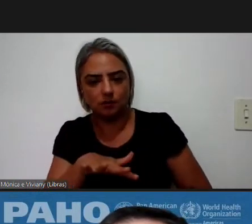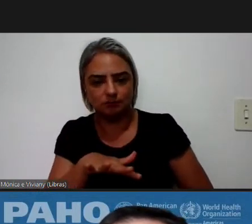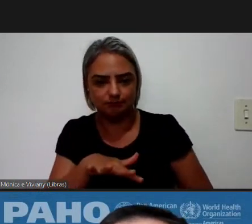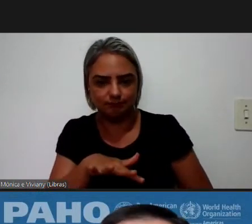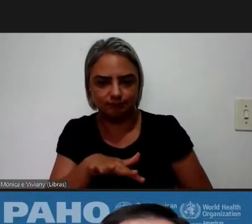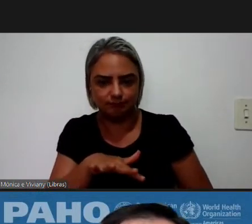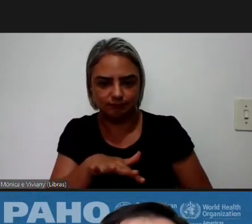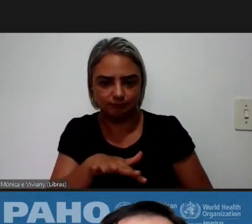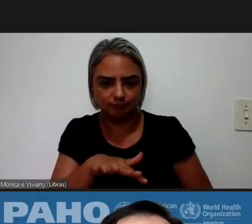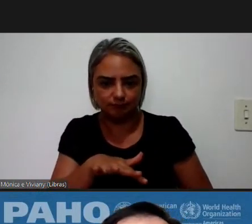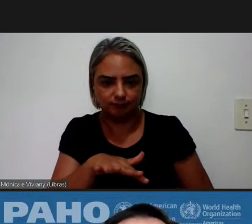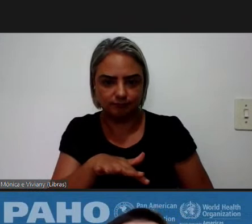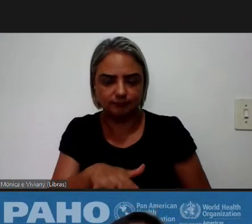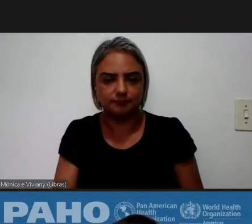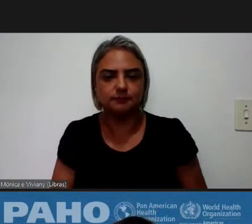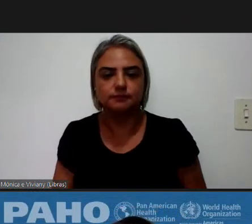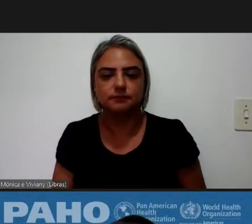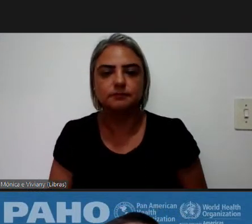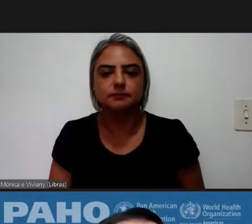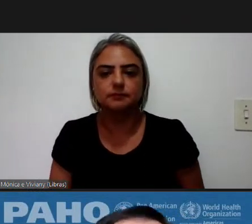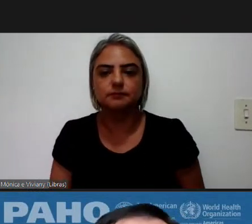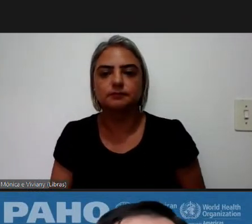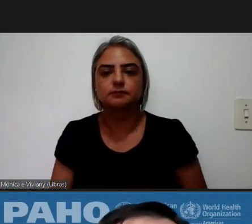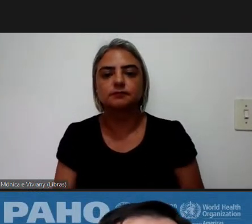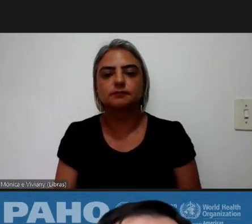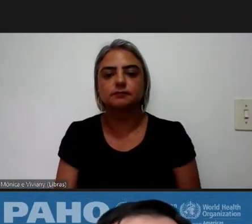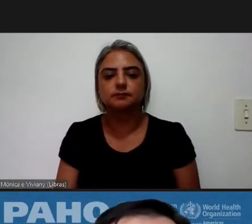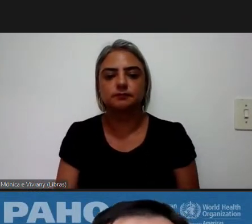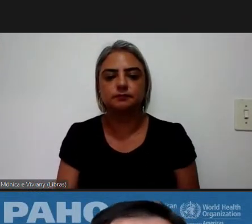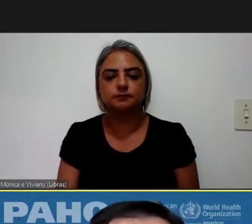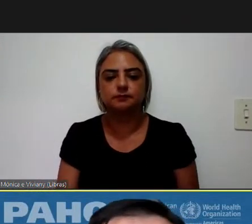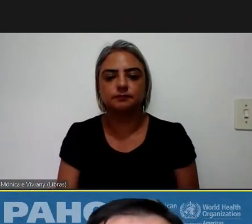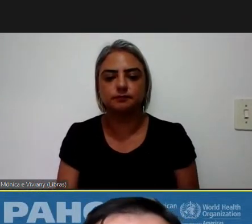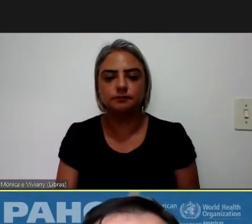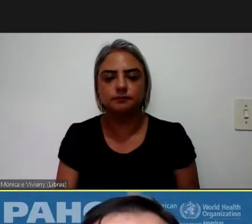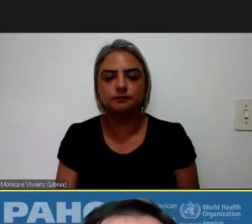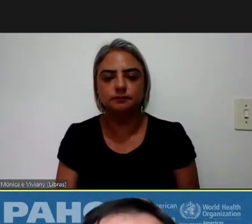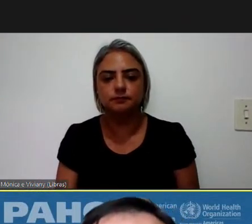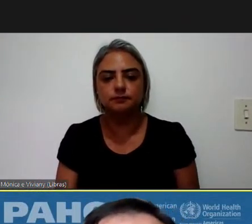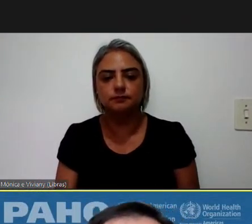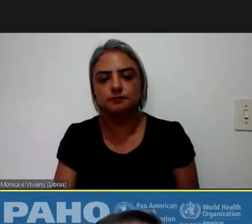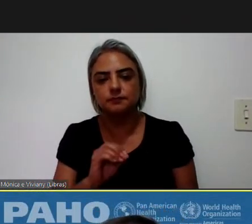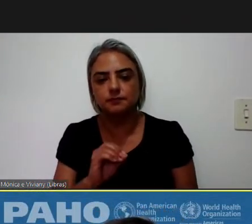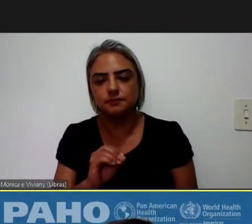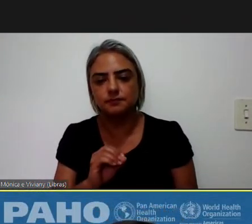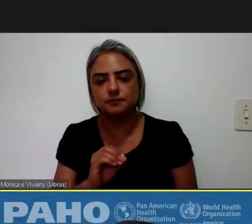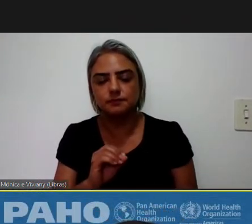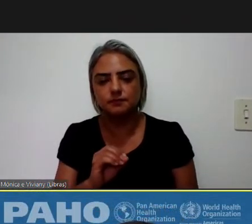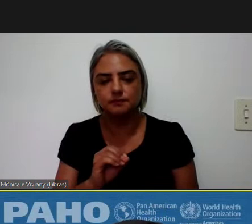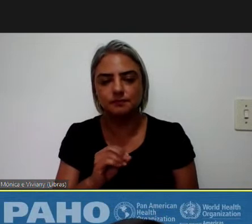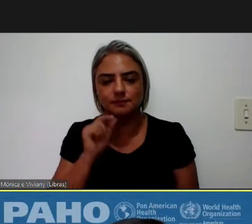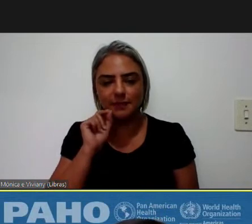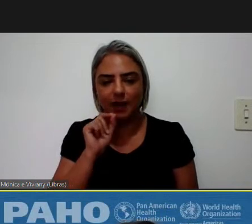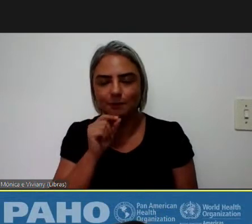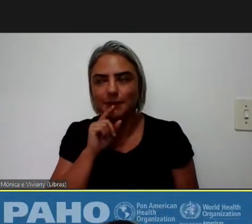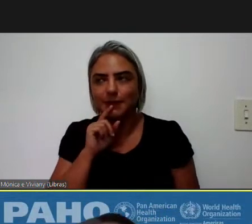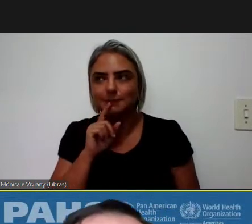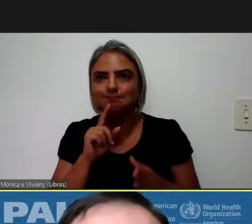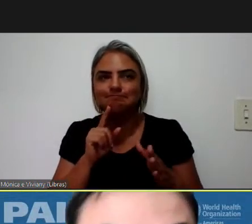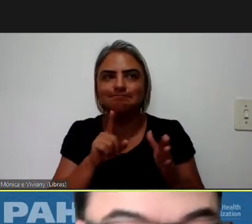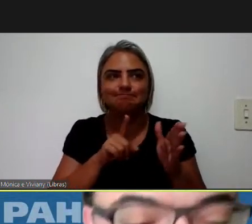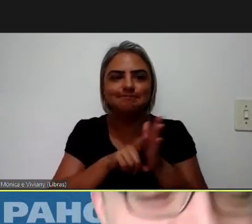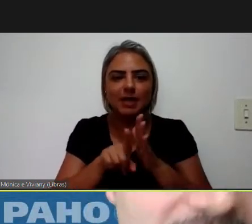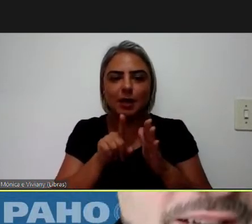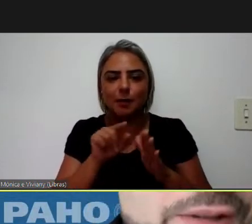protocols? So please. Bueno, esa pregunta This